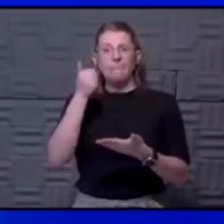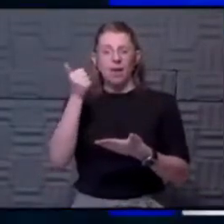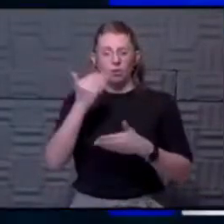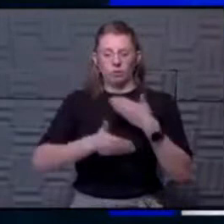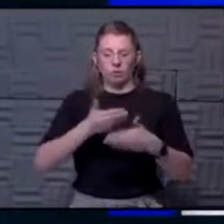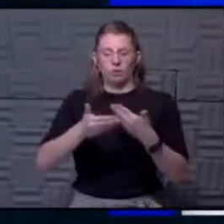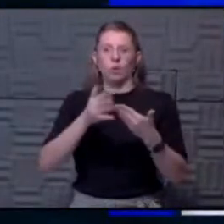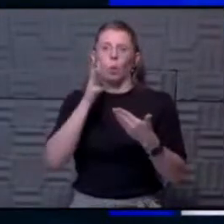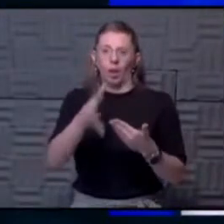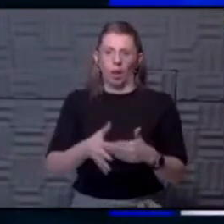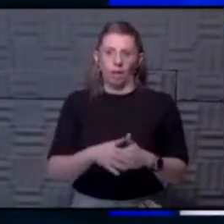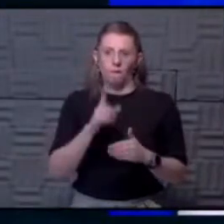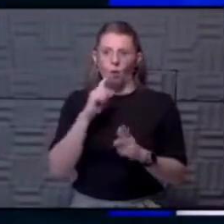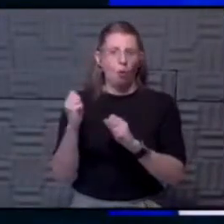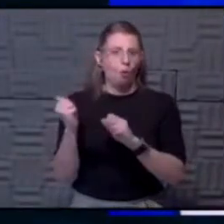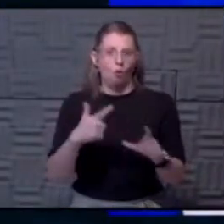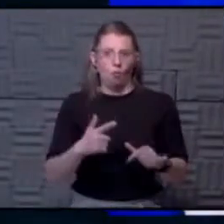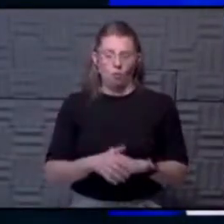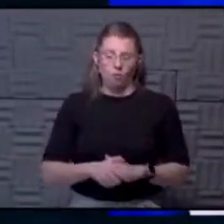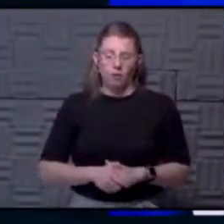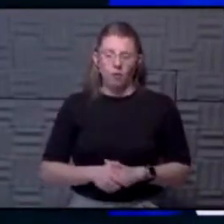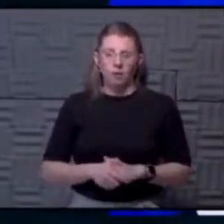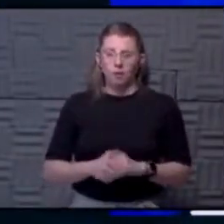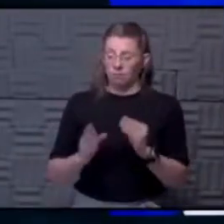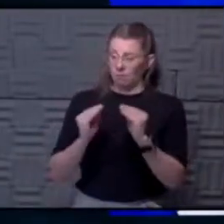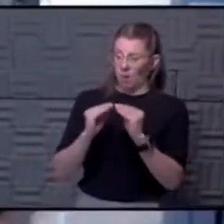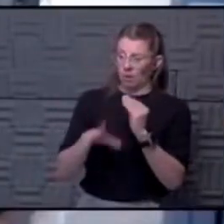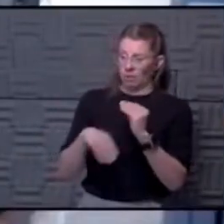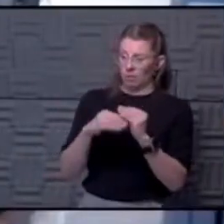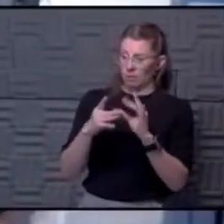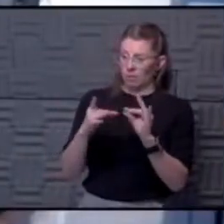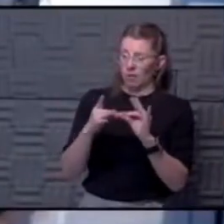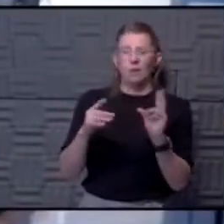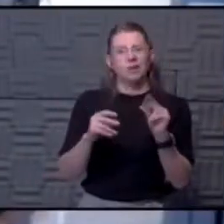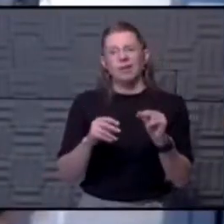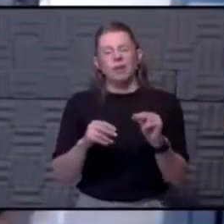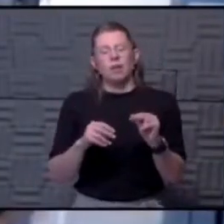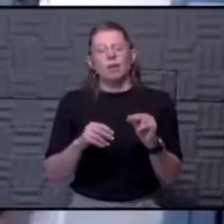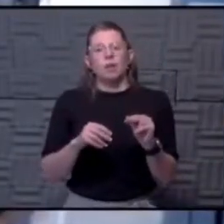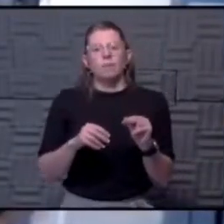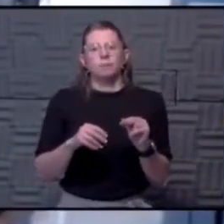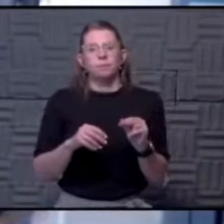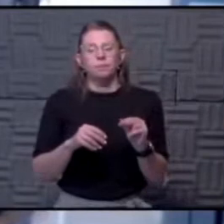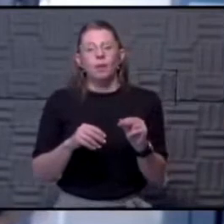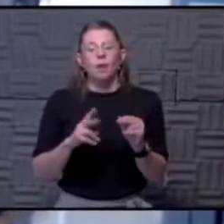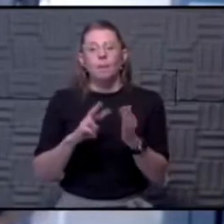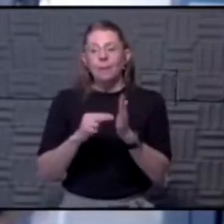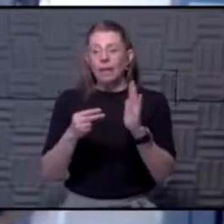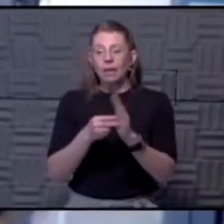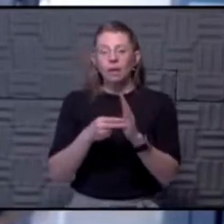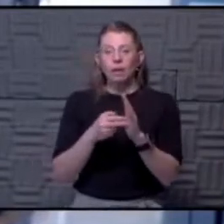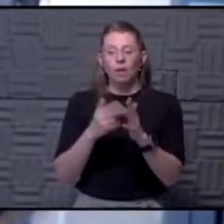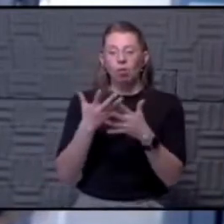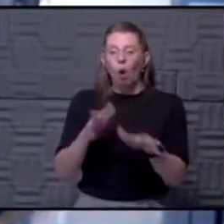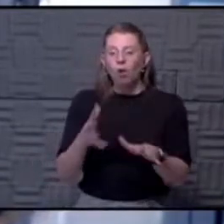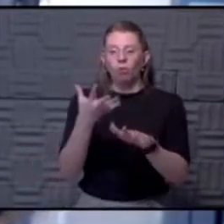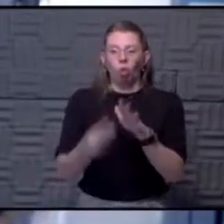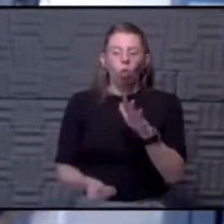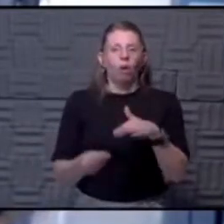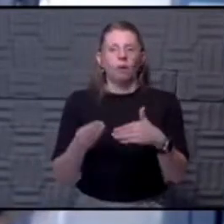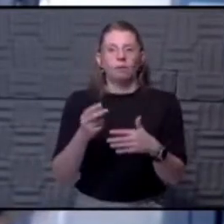Norman? No, I want to reassure people that we haven't let vaccines slip through our fingers. We have